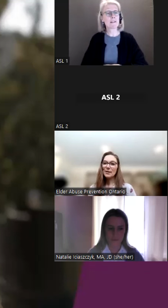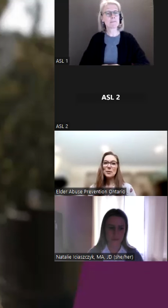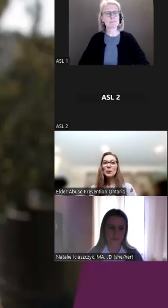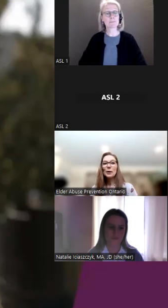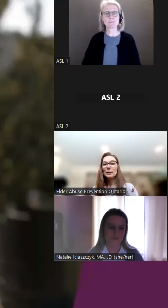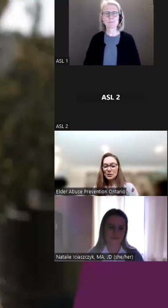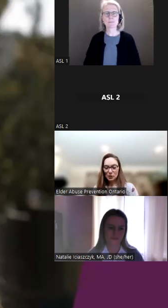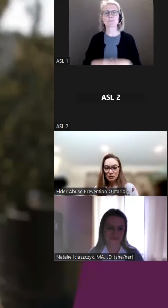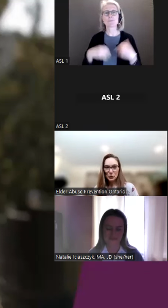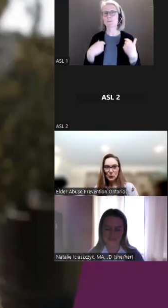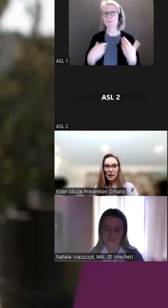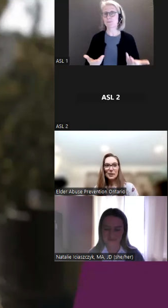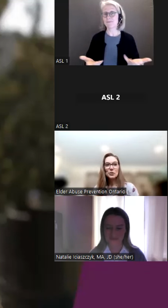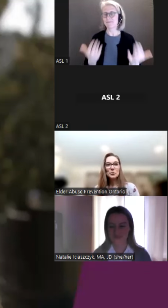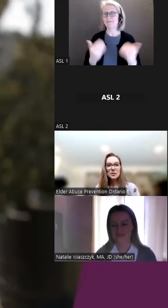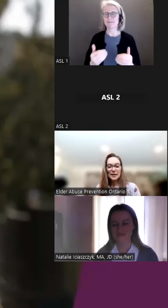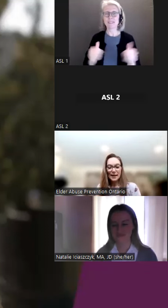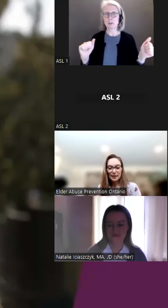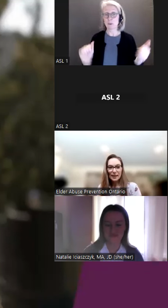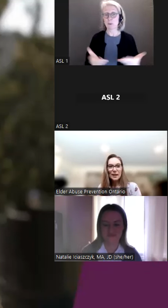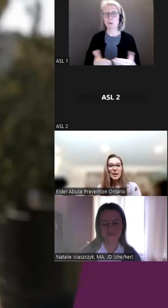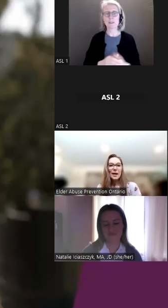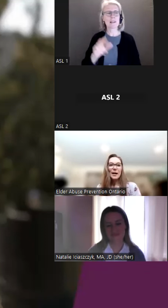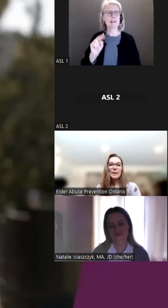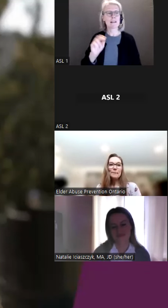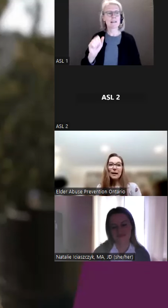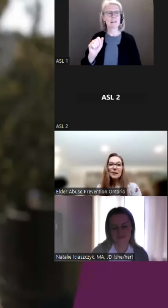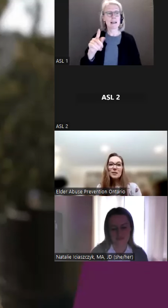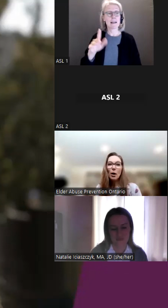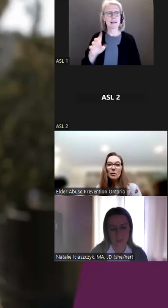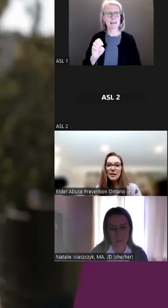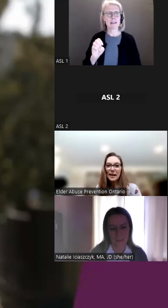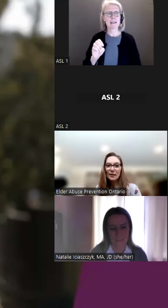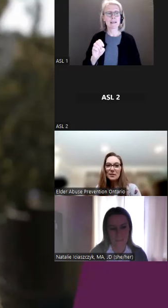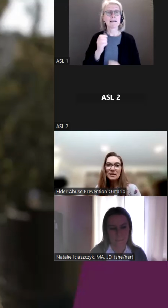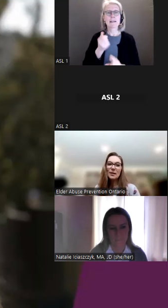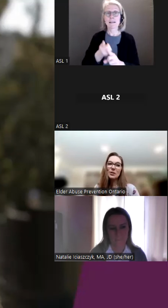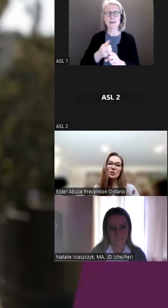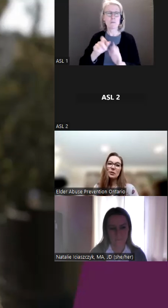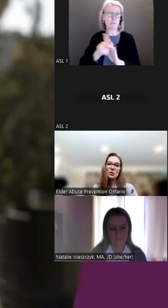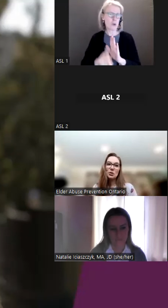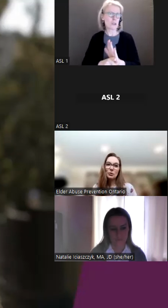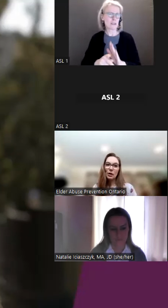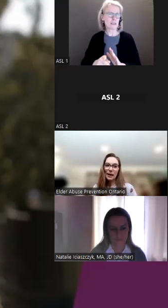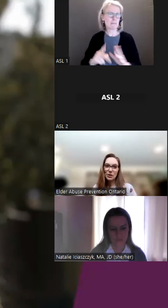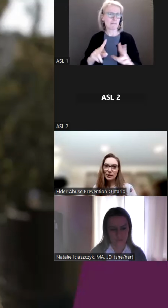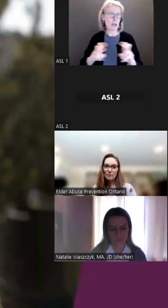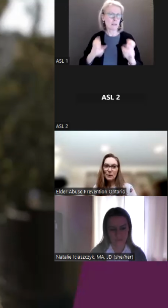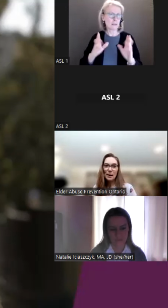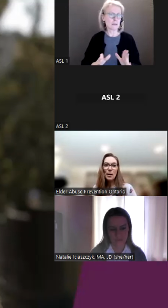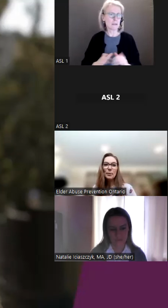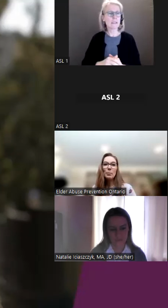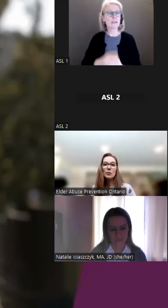So it gives me great pleasure to introduce Natalie. Natalie is a policy analyst at the National Institute on